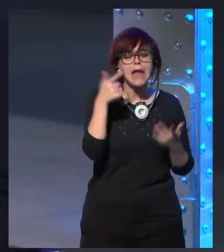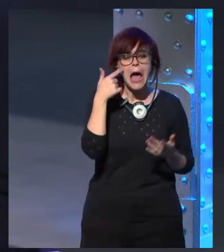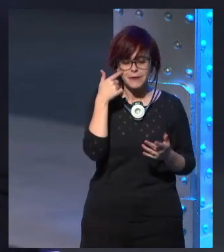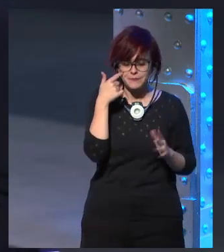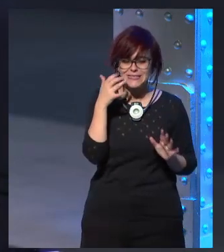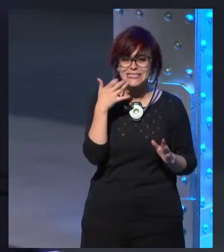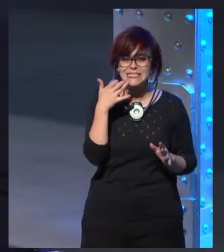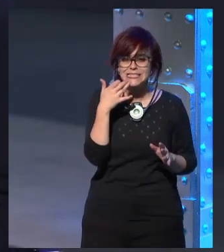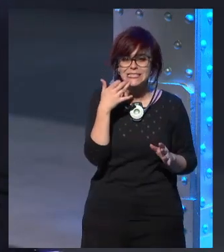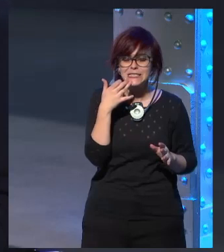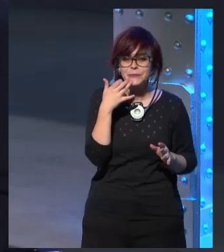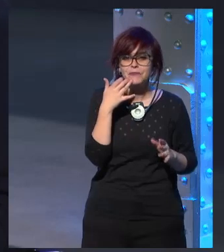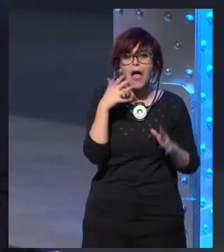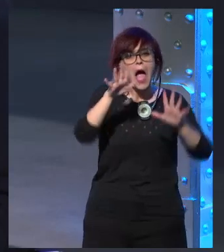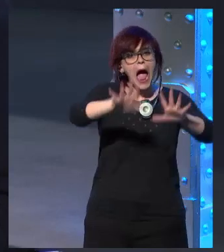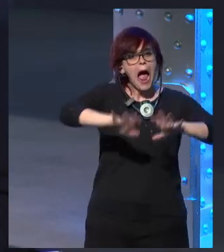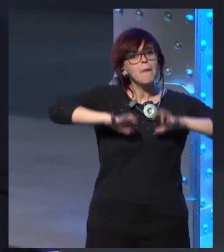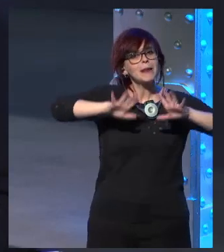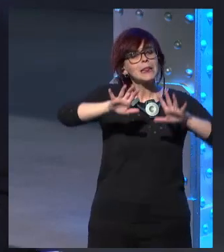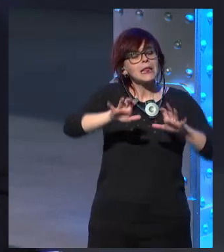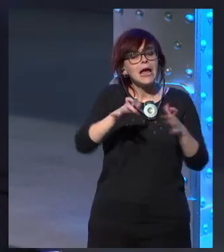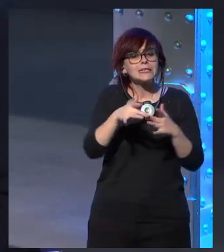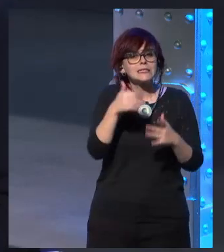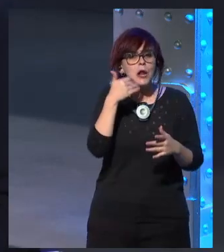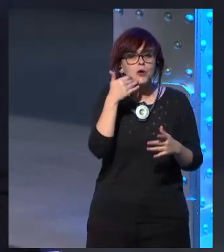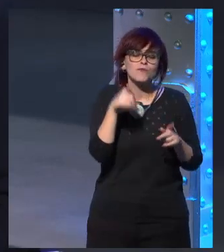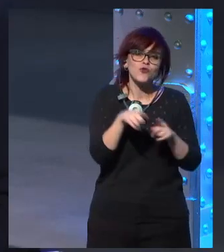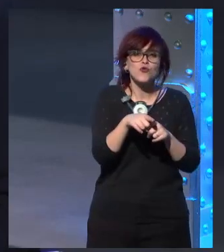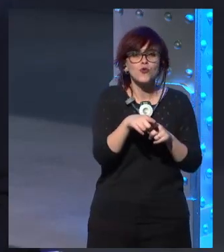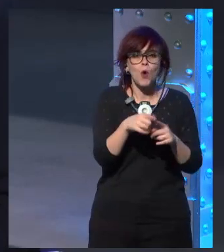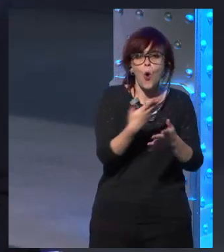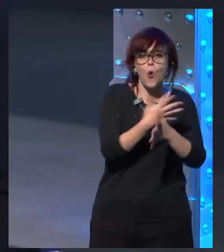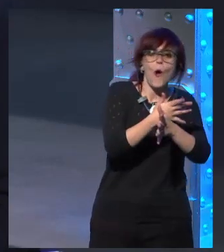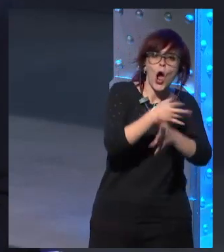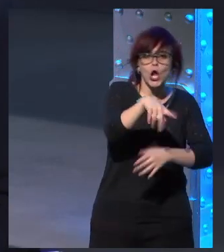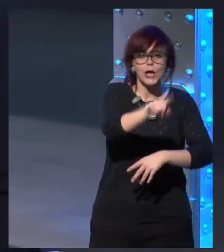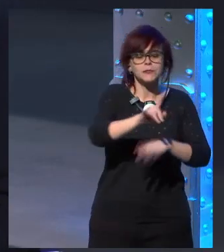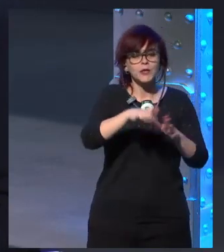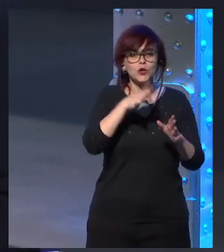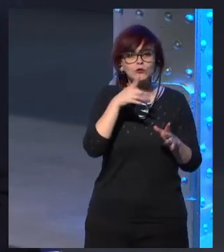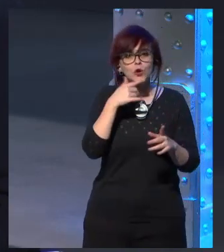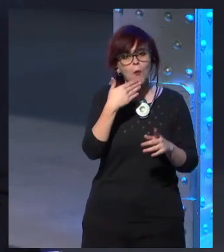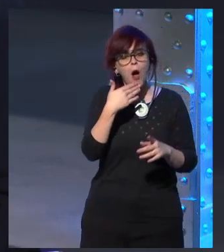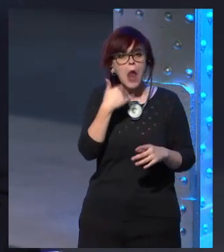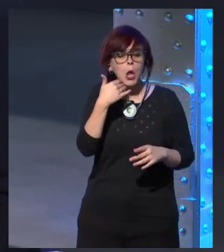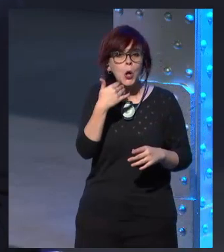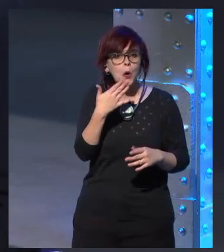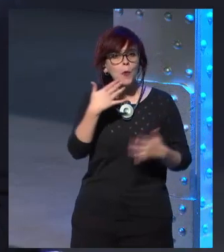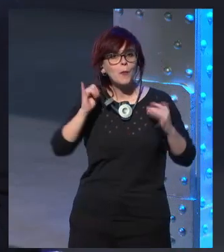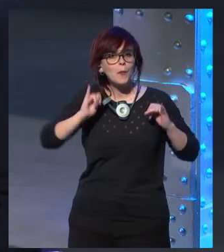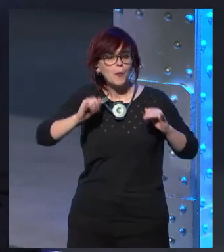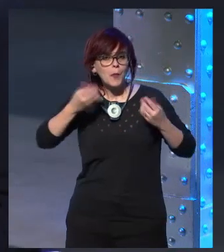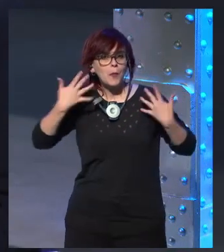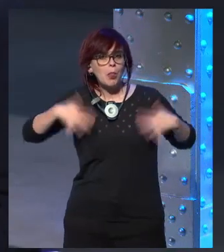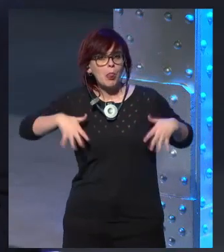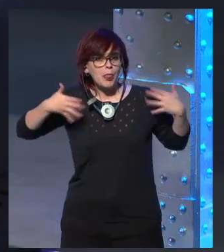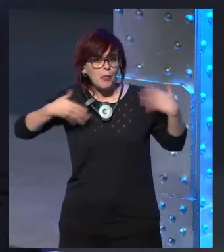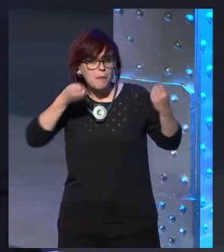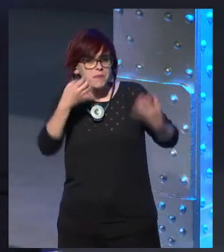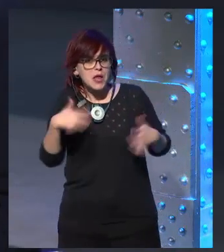understand learning not as a game, but something funny, so to speak, that this is our goal with